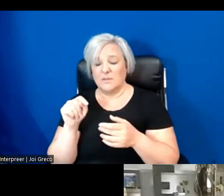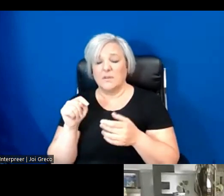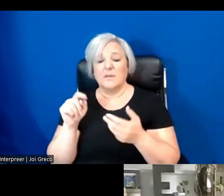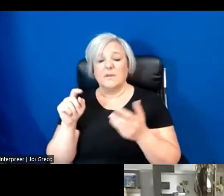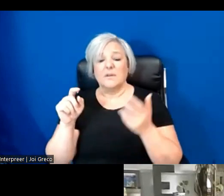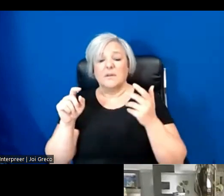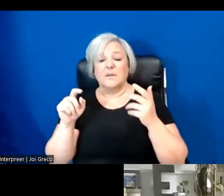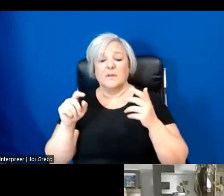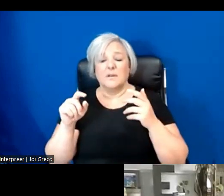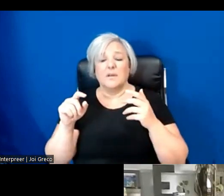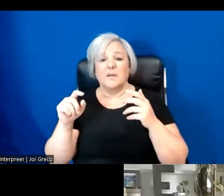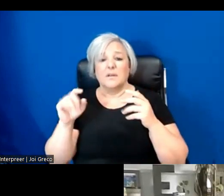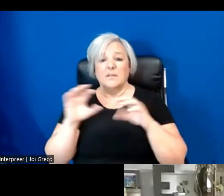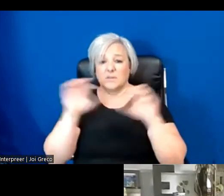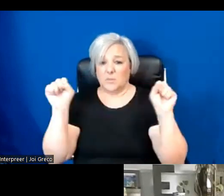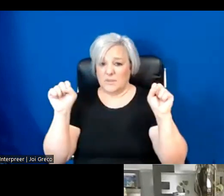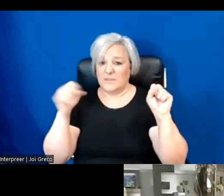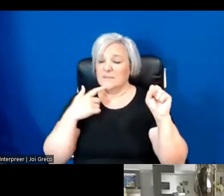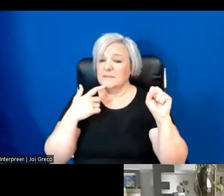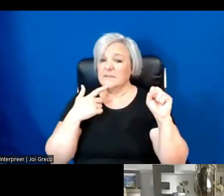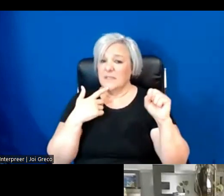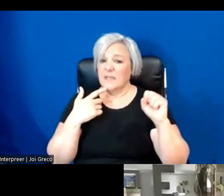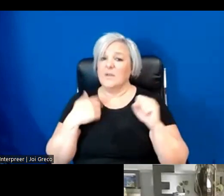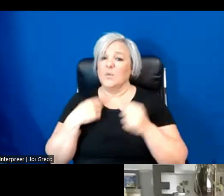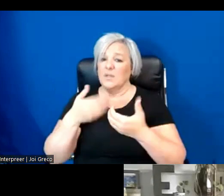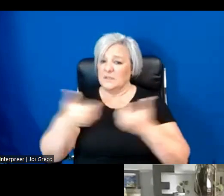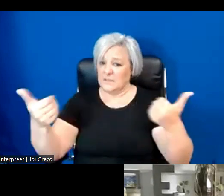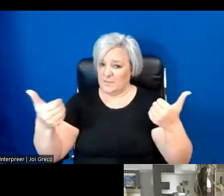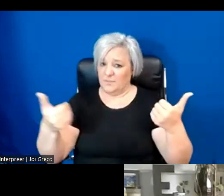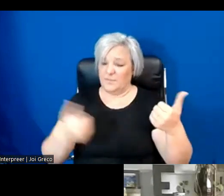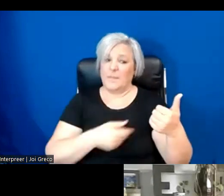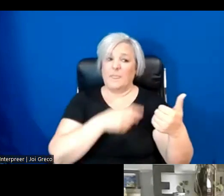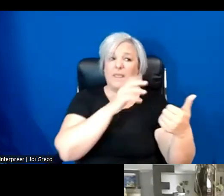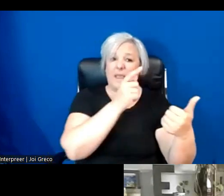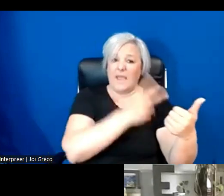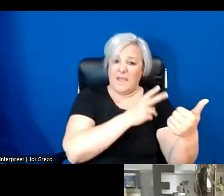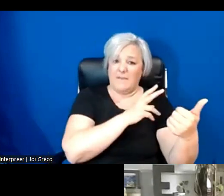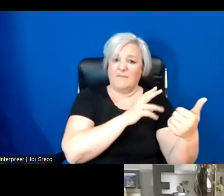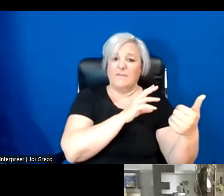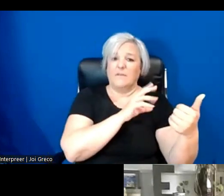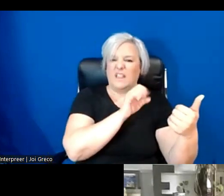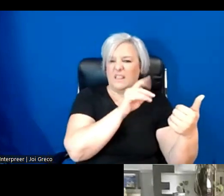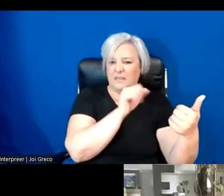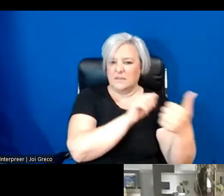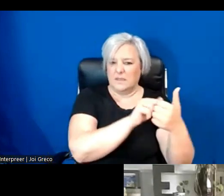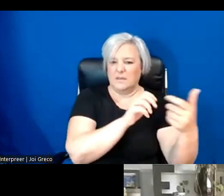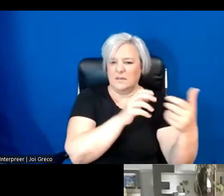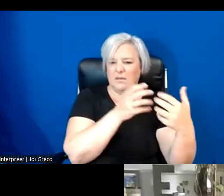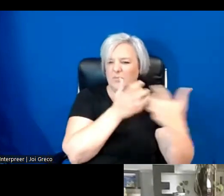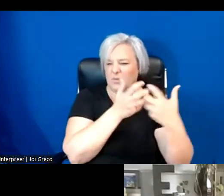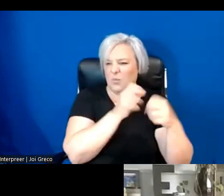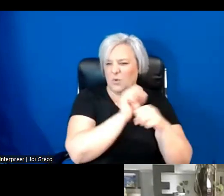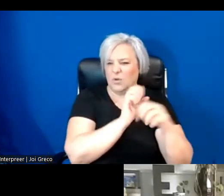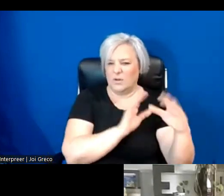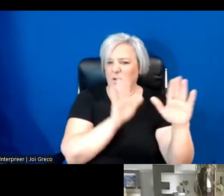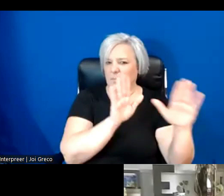going to split our staff. You're going to have half of them. Dr. Linda Chamberlain, one of our colleagues here, who does some really